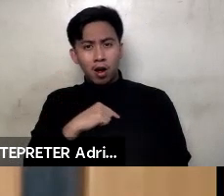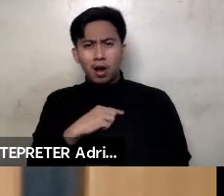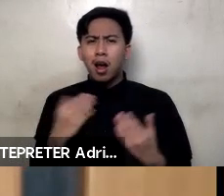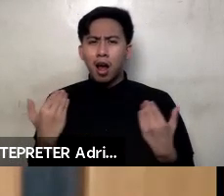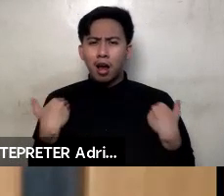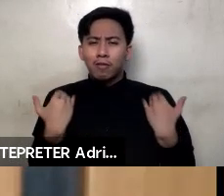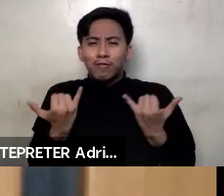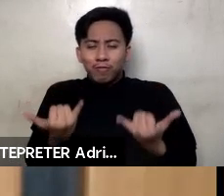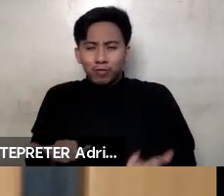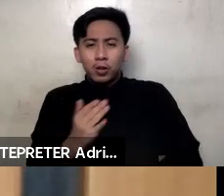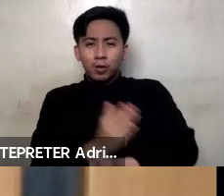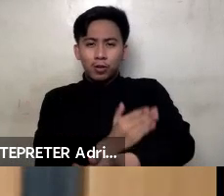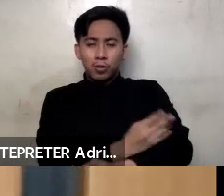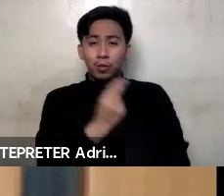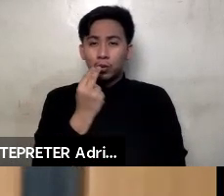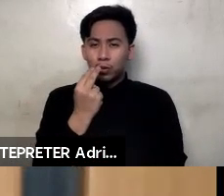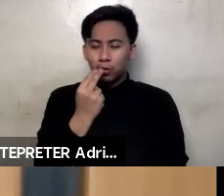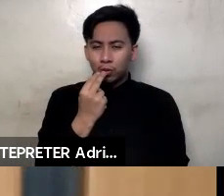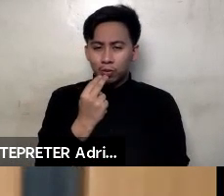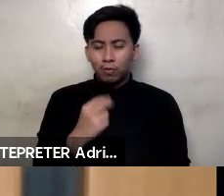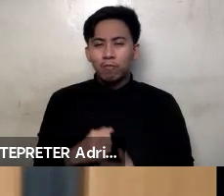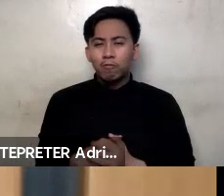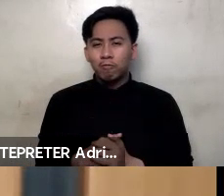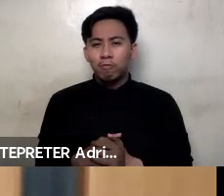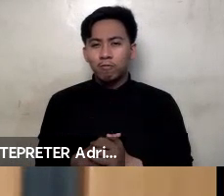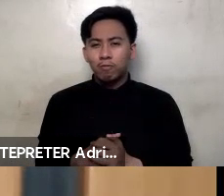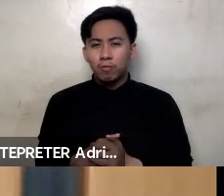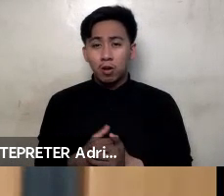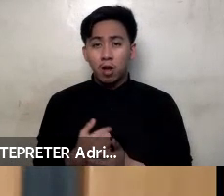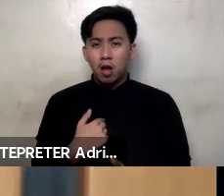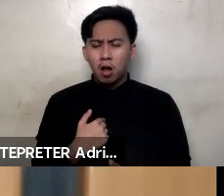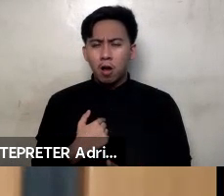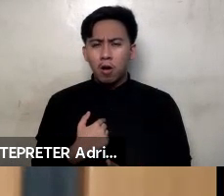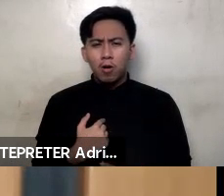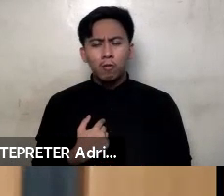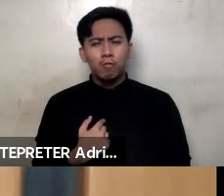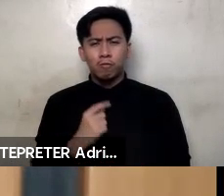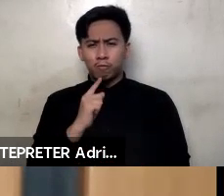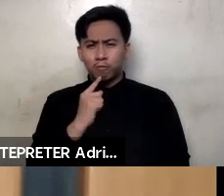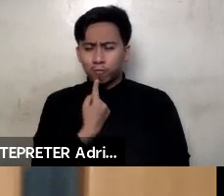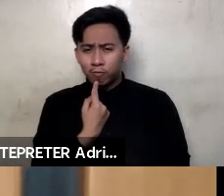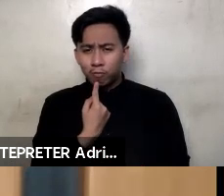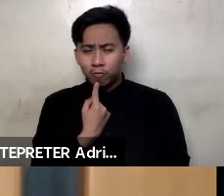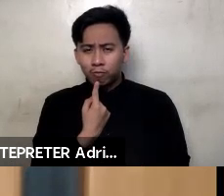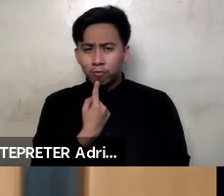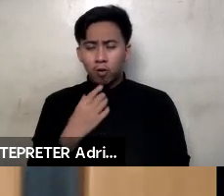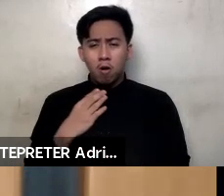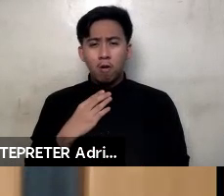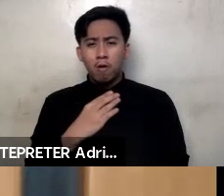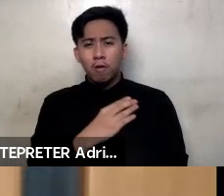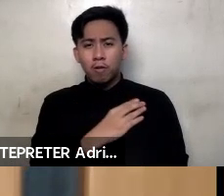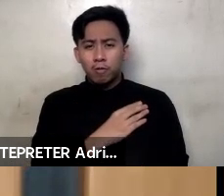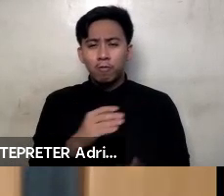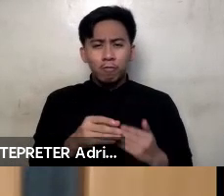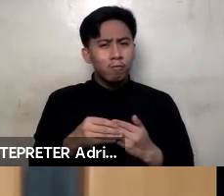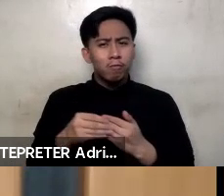improvements in our nutrition status. I am committed with the City Nutrition Council, the membership of